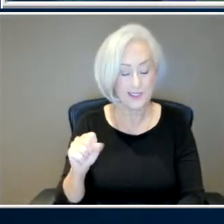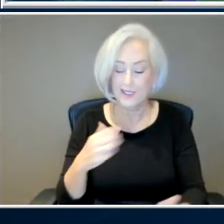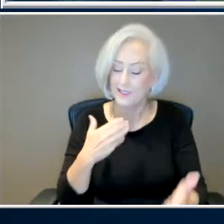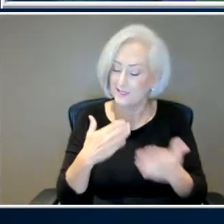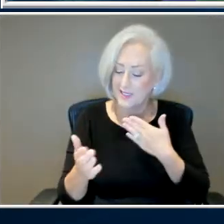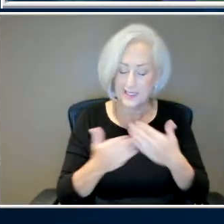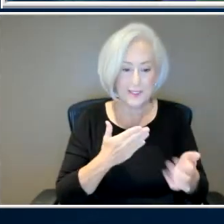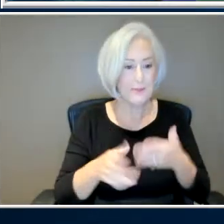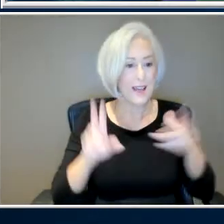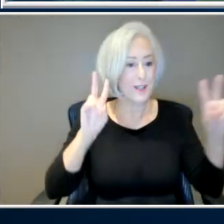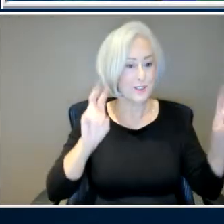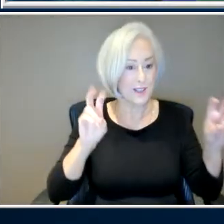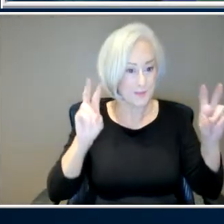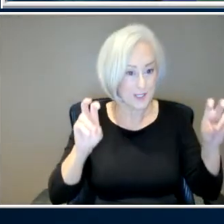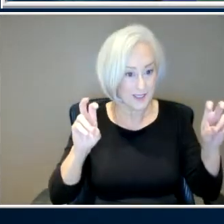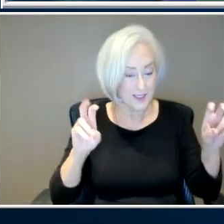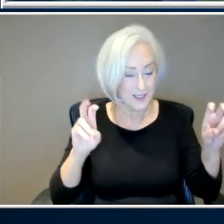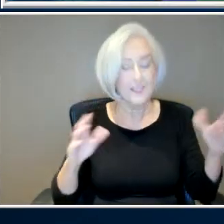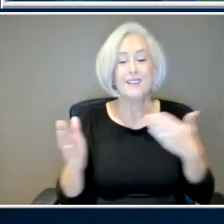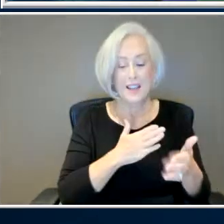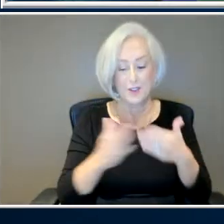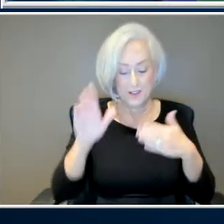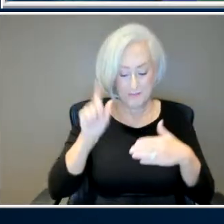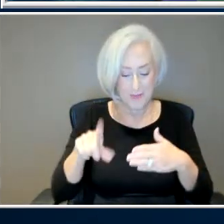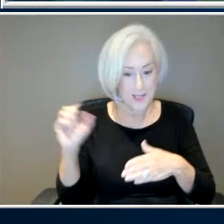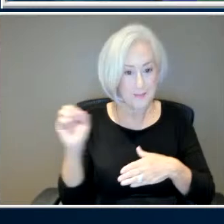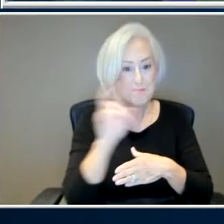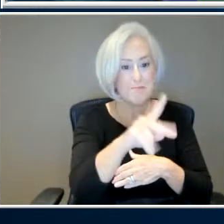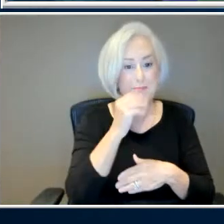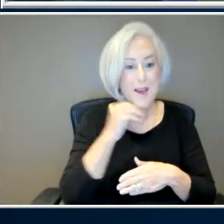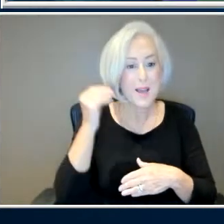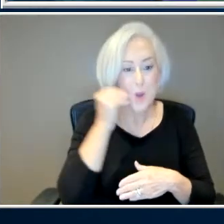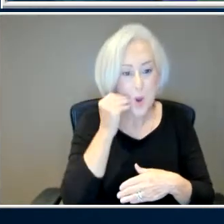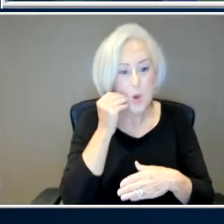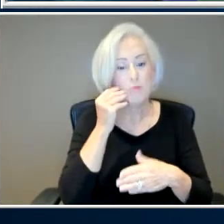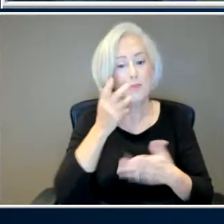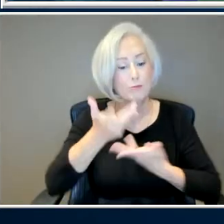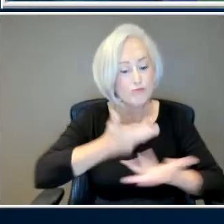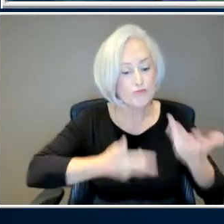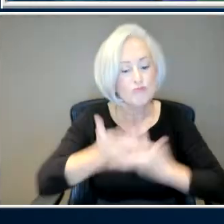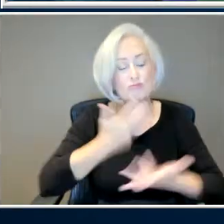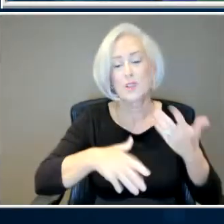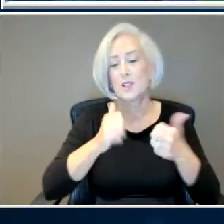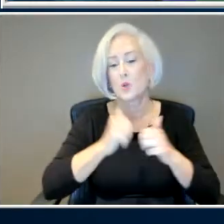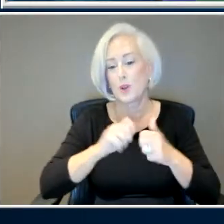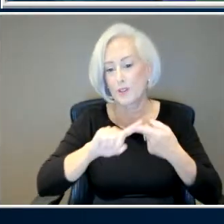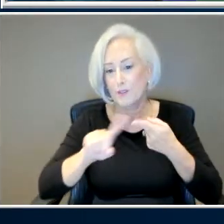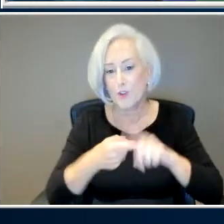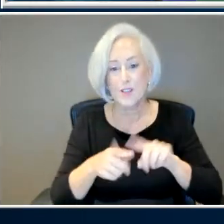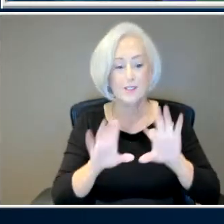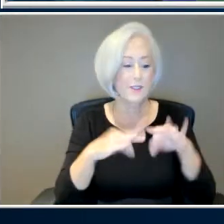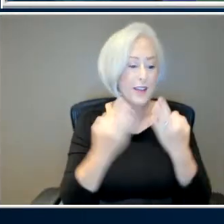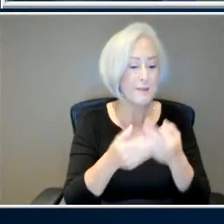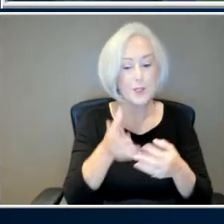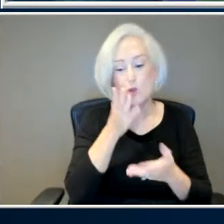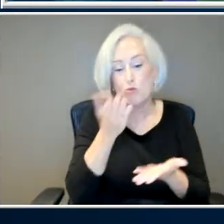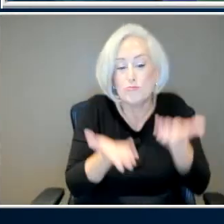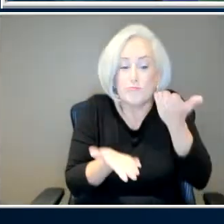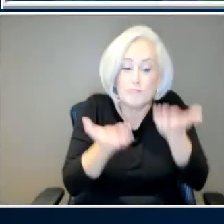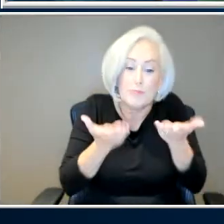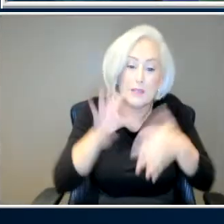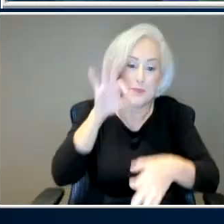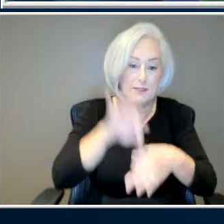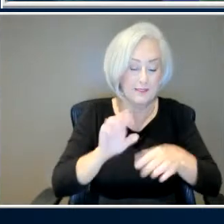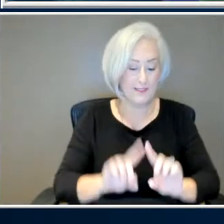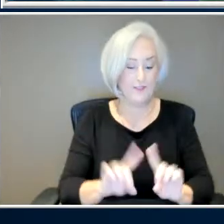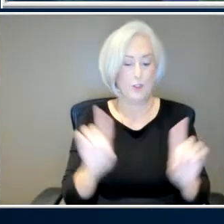our homes and our families tonight and our friends that we've had forever that might be voting differently and figure out